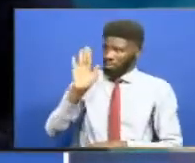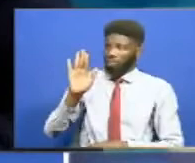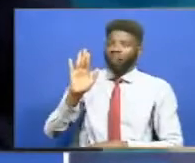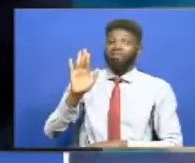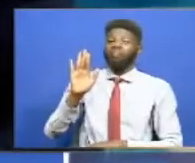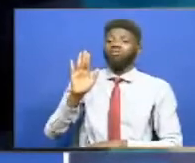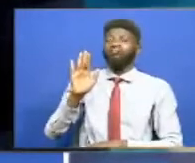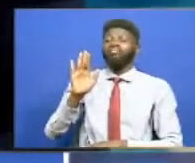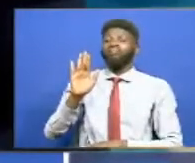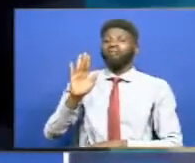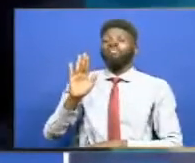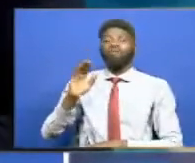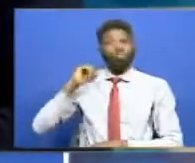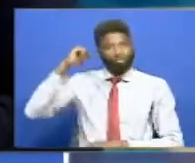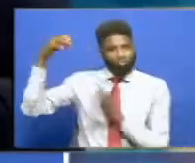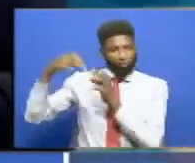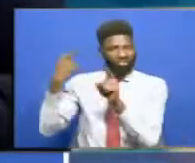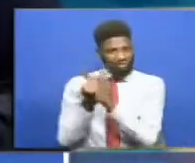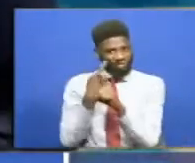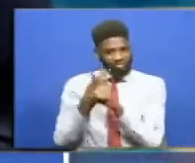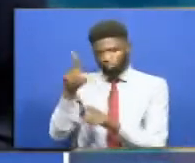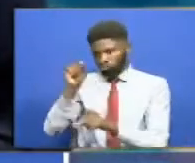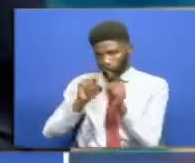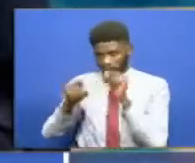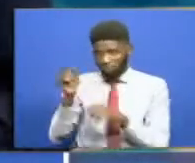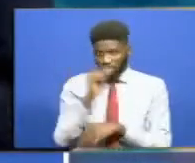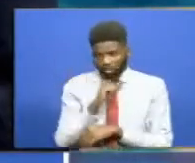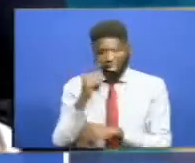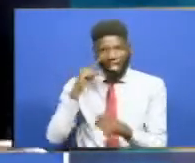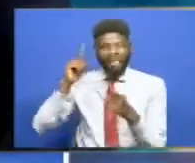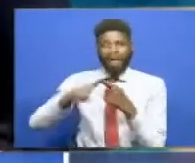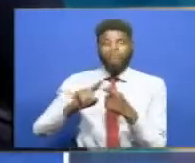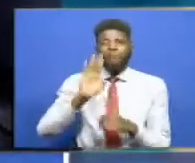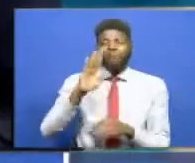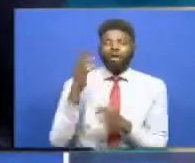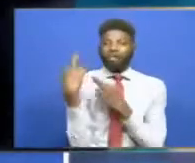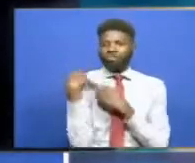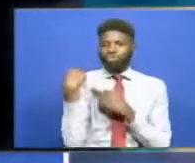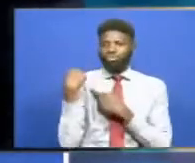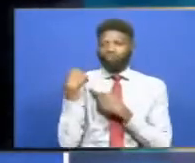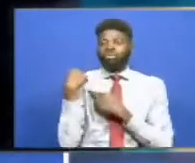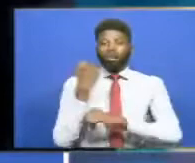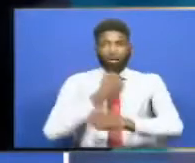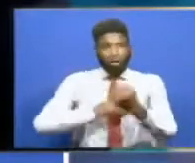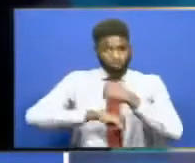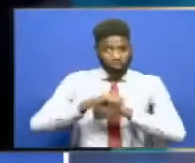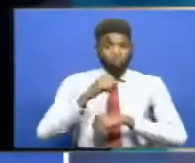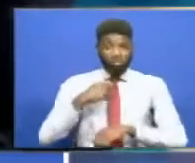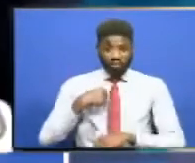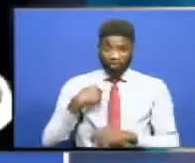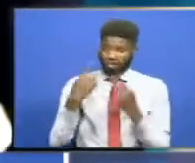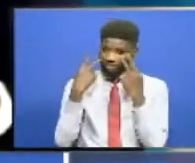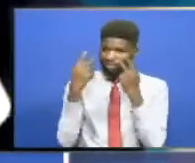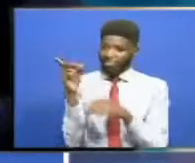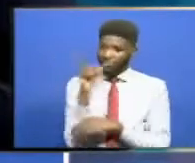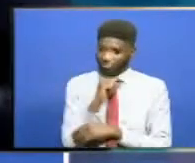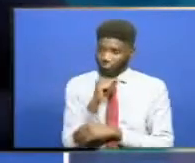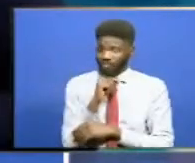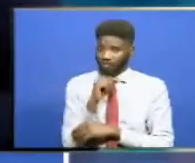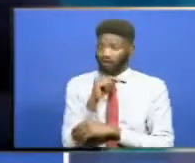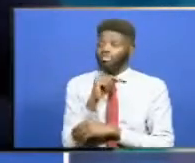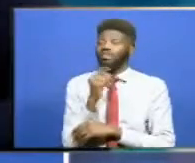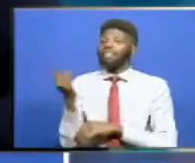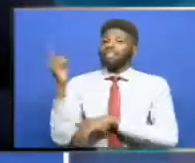by the various political formations to do what they have to do. And I think, from what I saw on the 26th, is that every